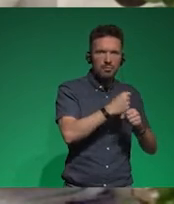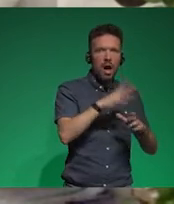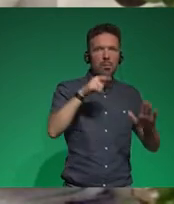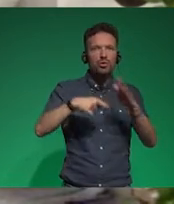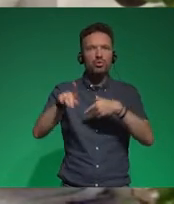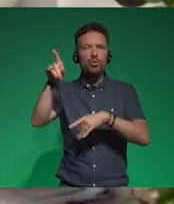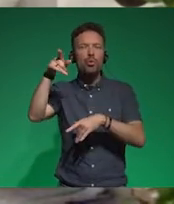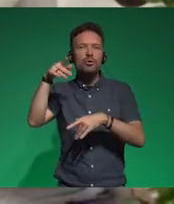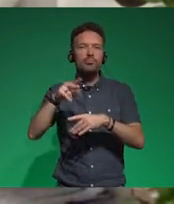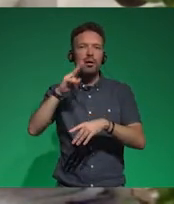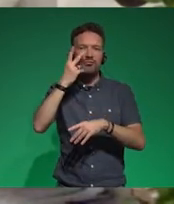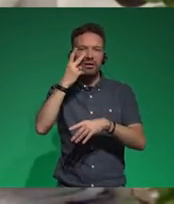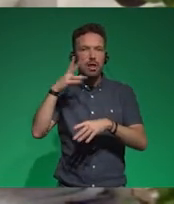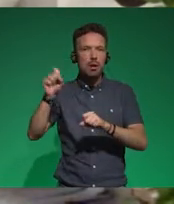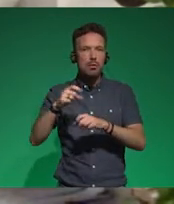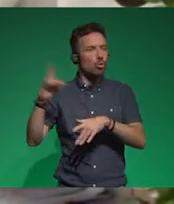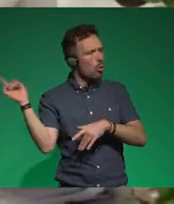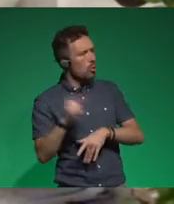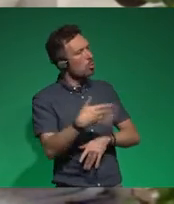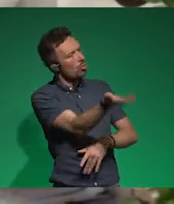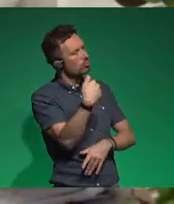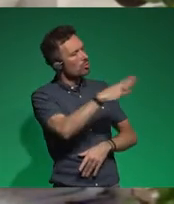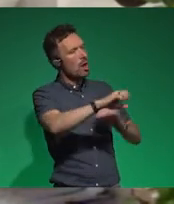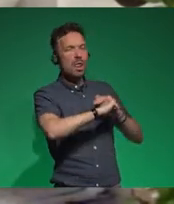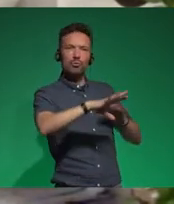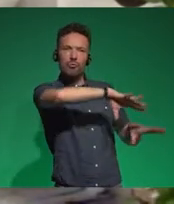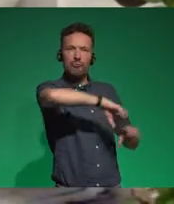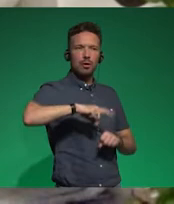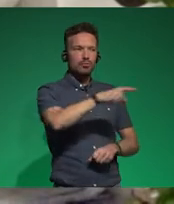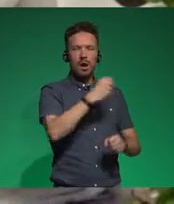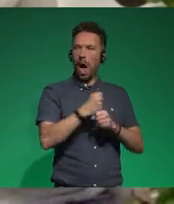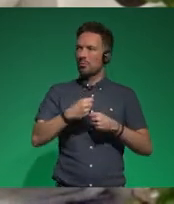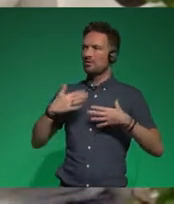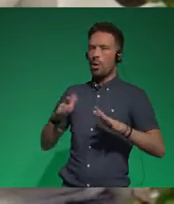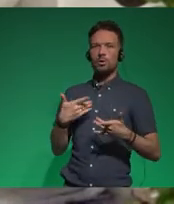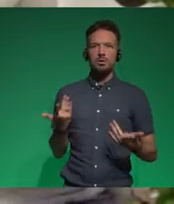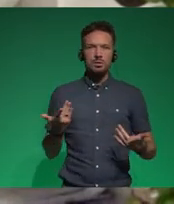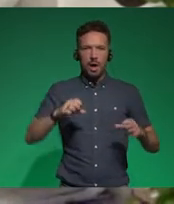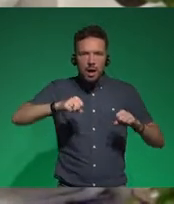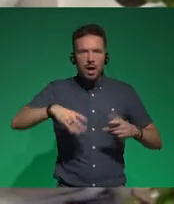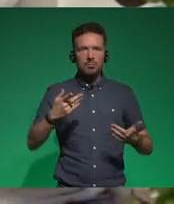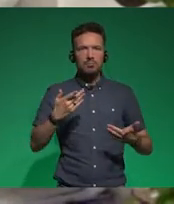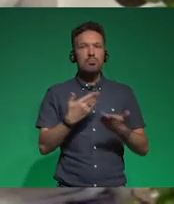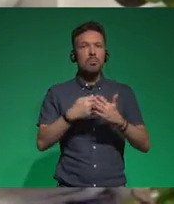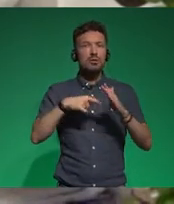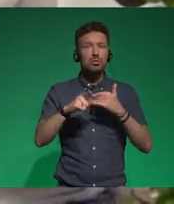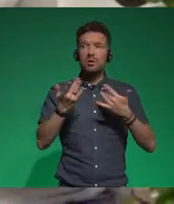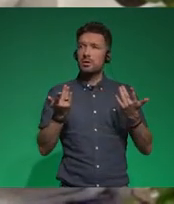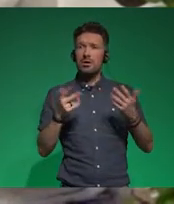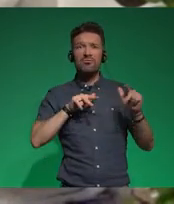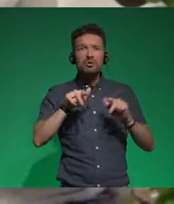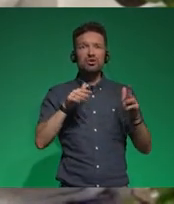that with urbanization and industrialization and